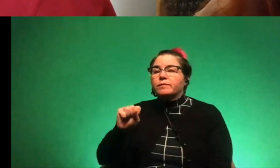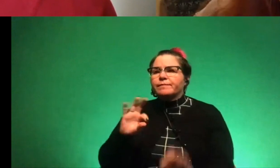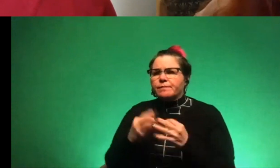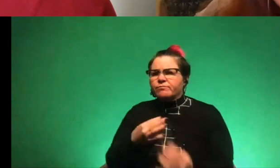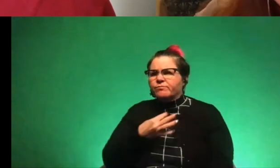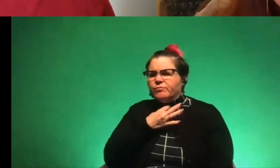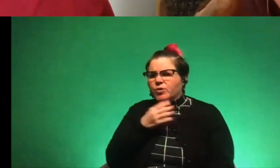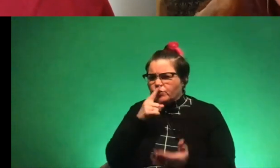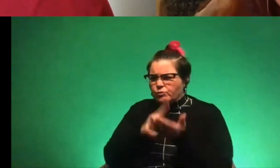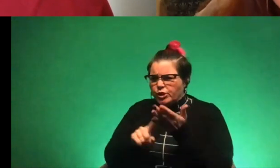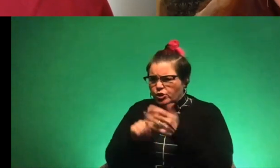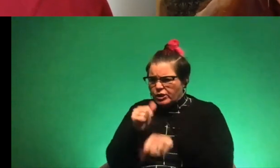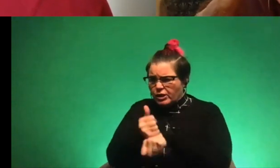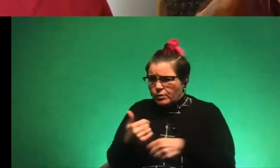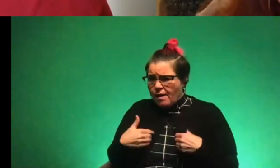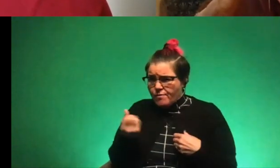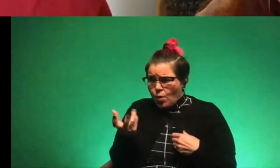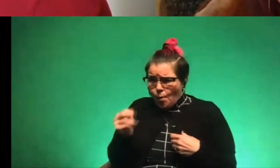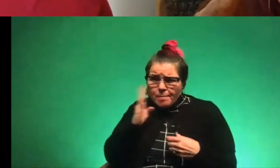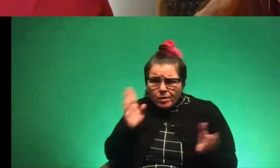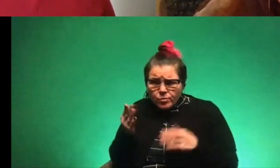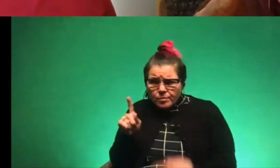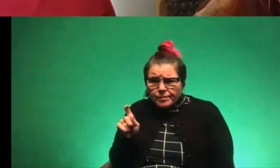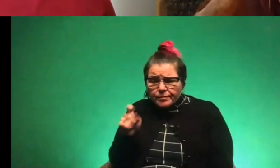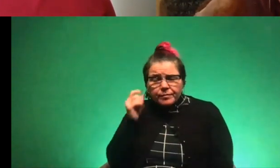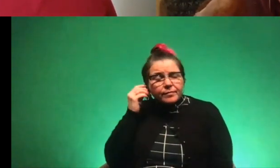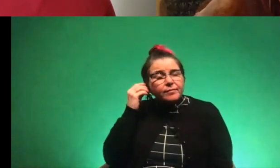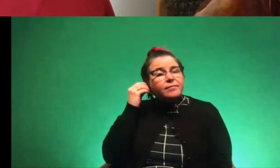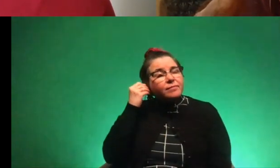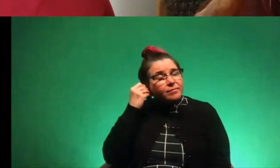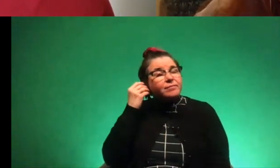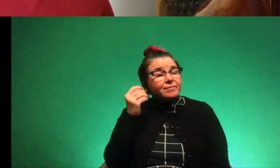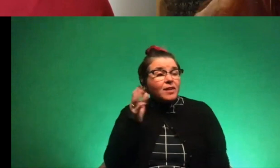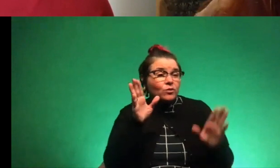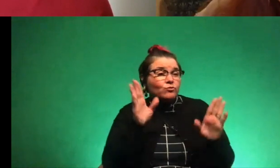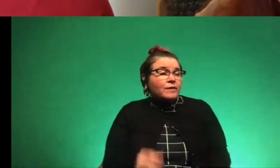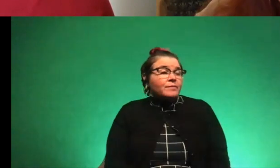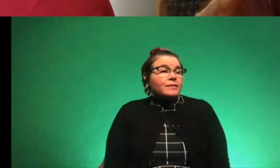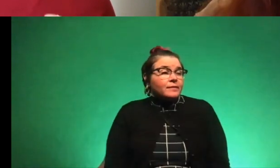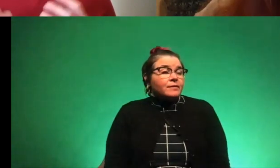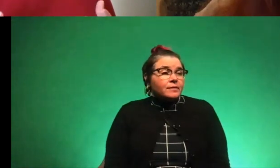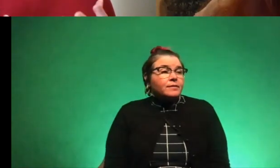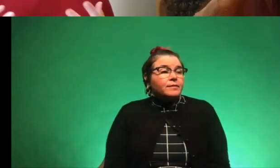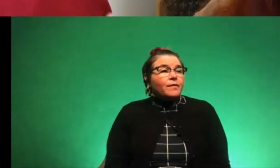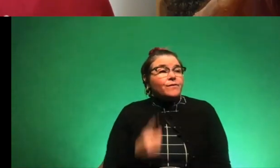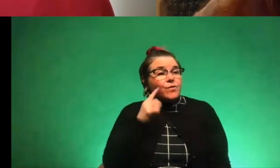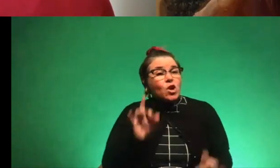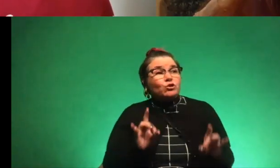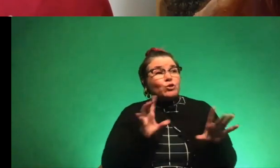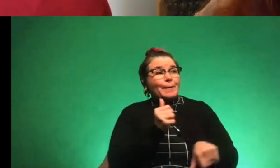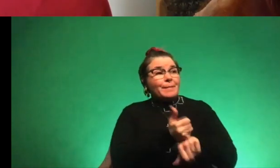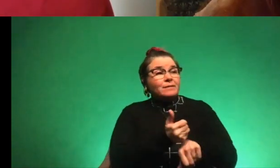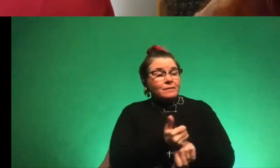at the research station, do you have your own bedroom? Yeah, it's pretty great. Yeah. For Australian bases,